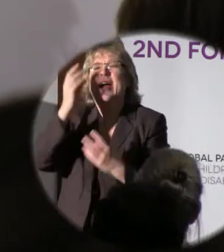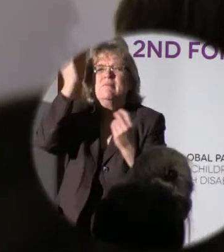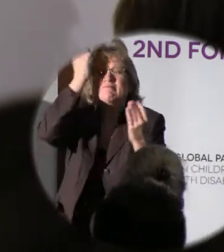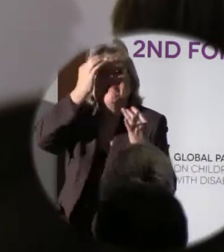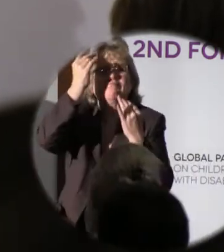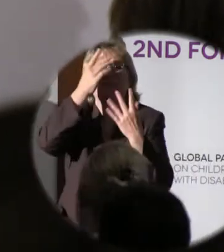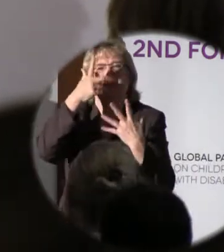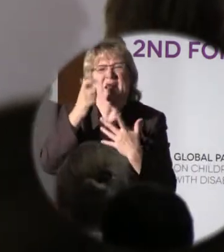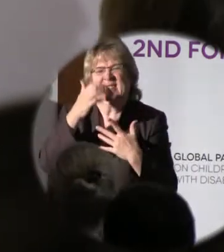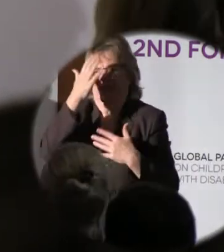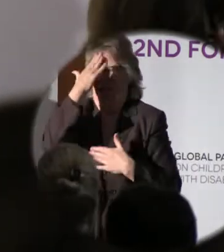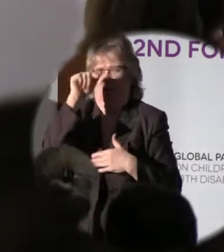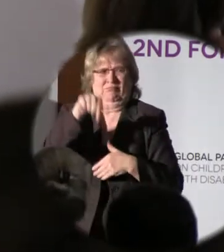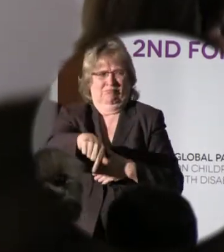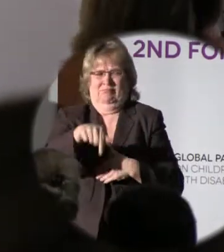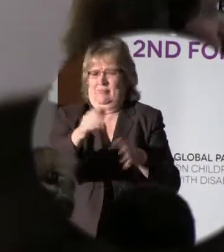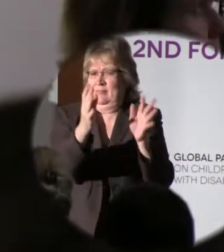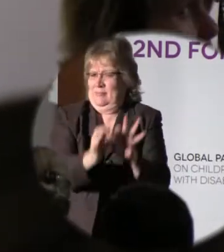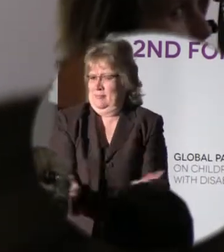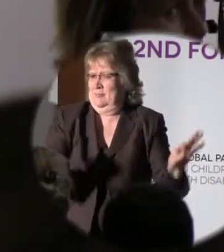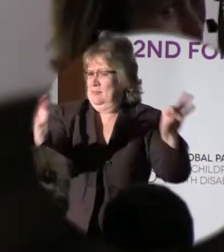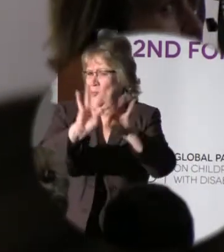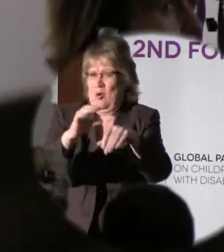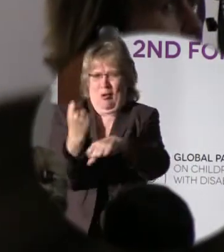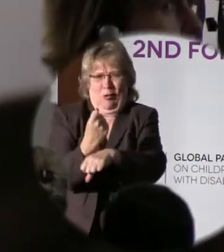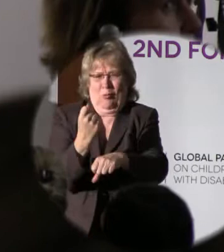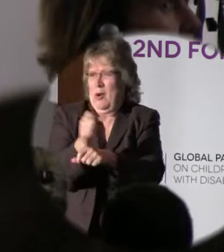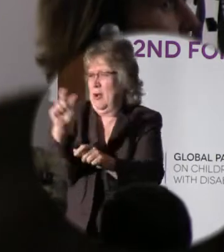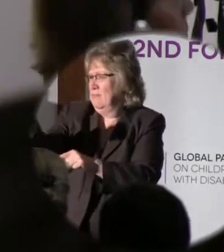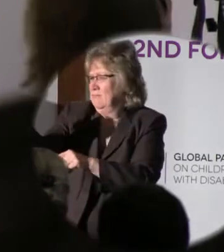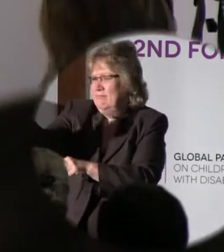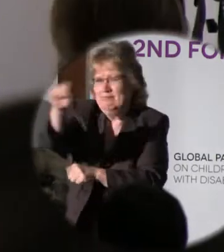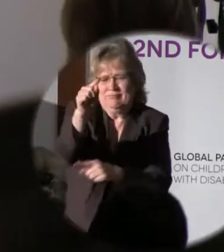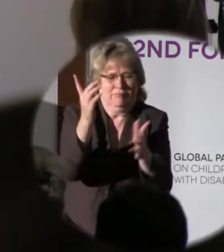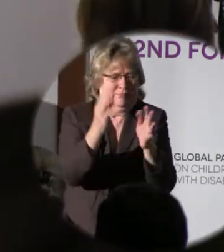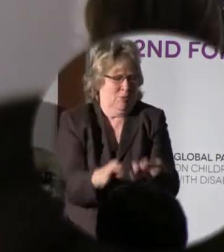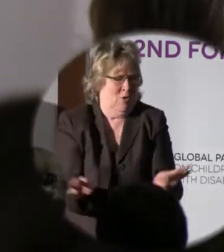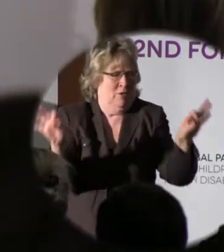extremely important event tonight. Ministers,